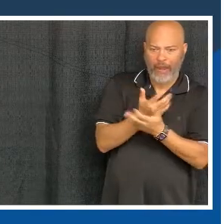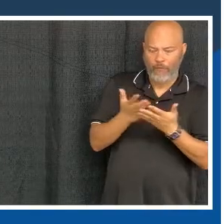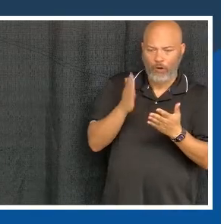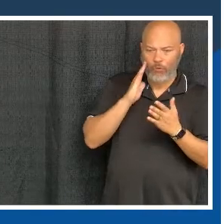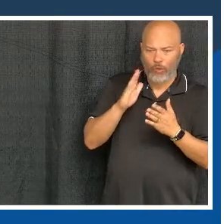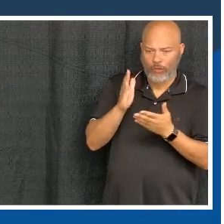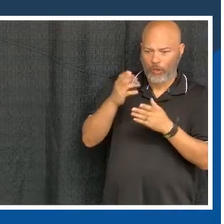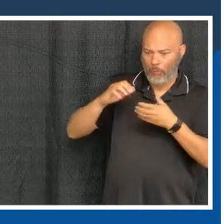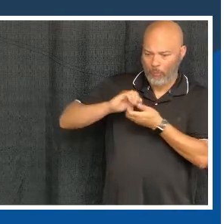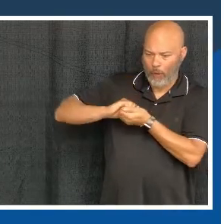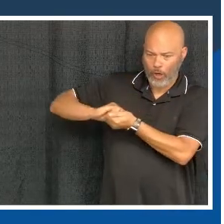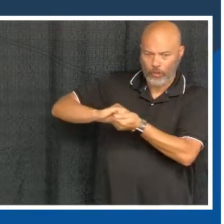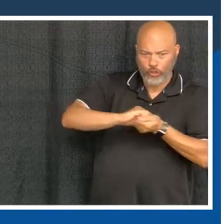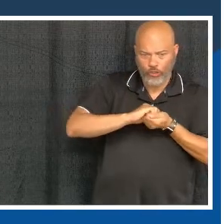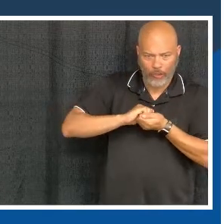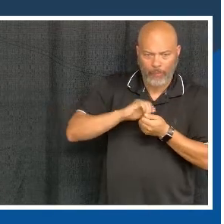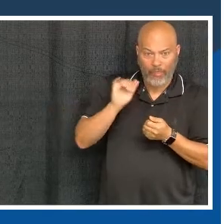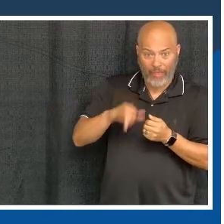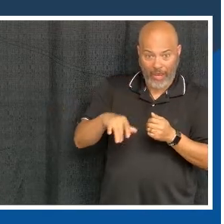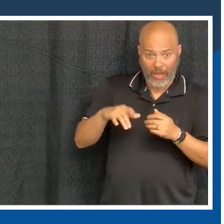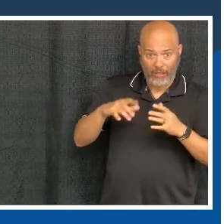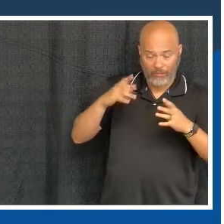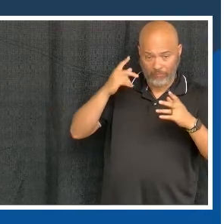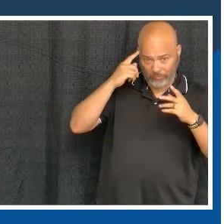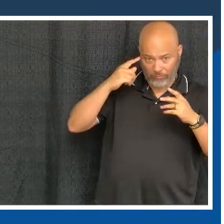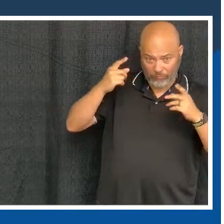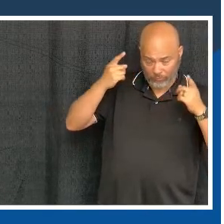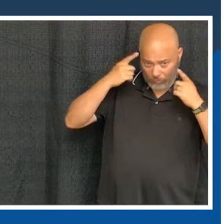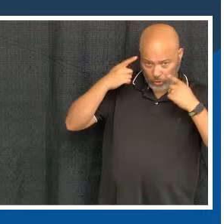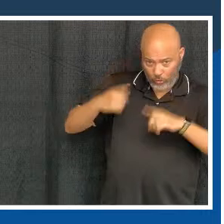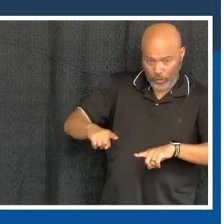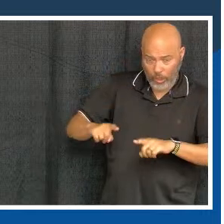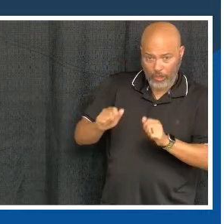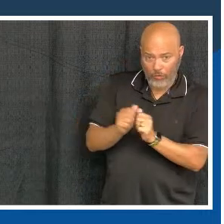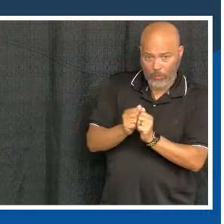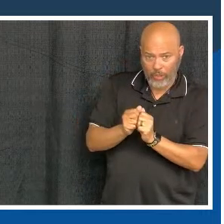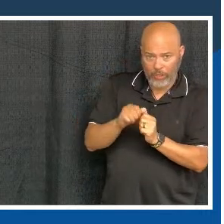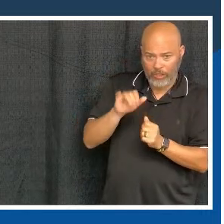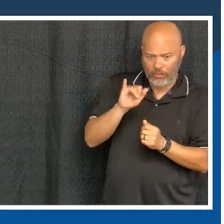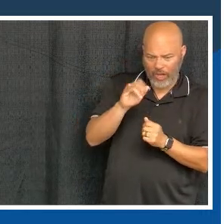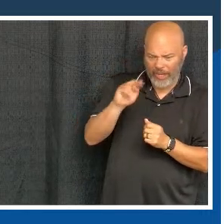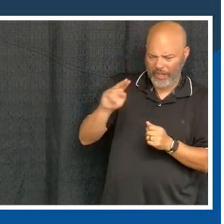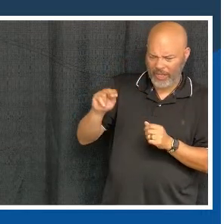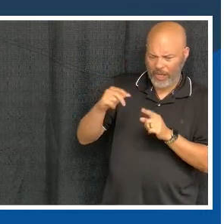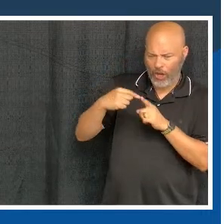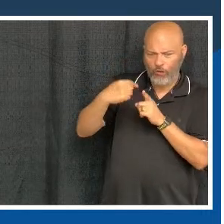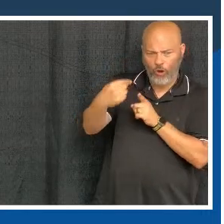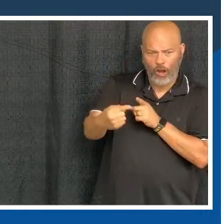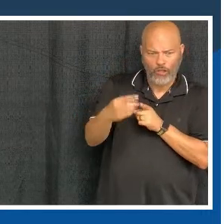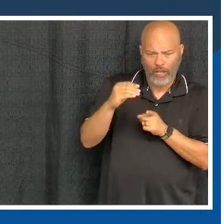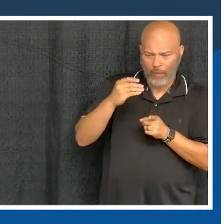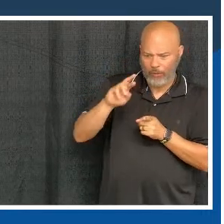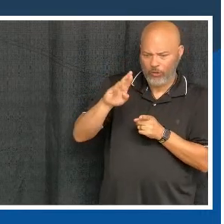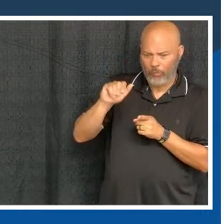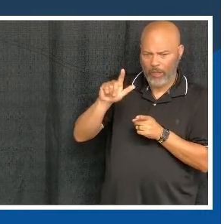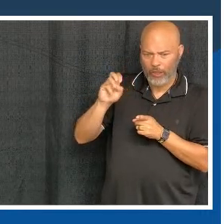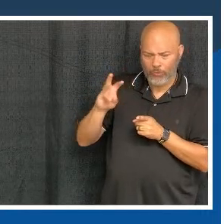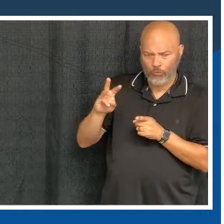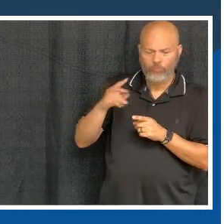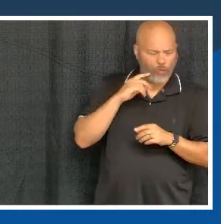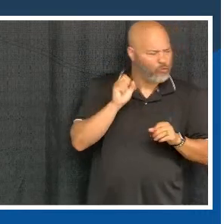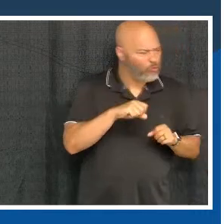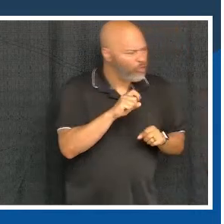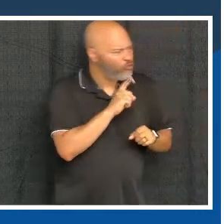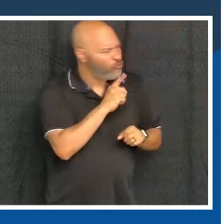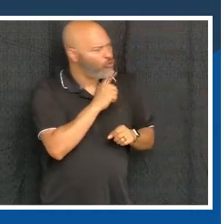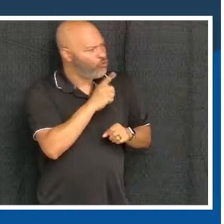in partnership. Is that something that has been solidified with, was it JNN across the street and Mr. Baloo? Well, sure.